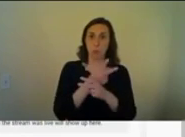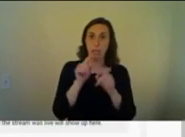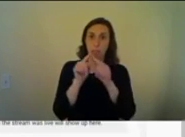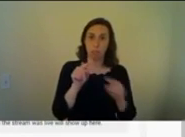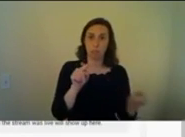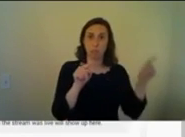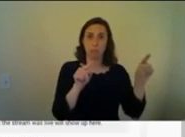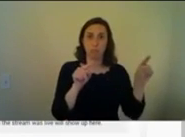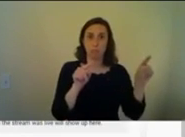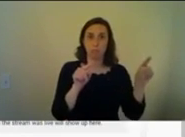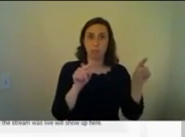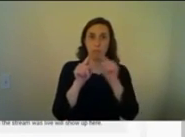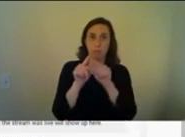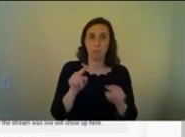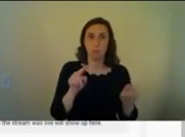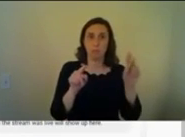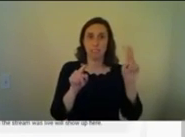this towards the second term,